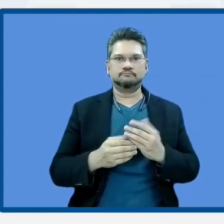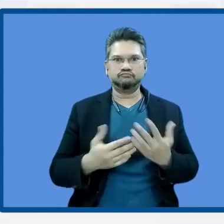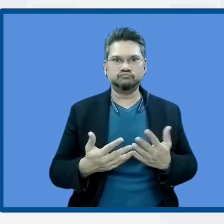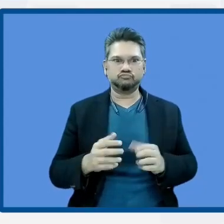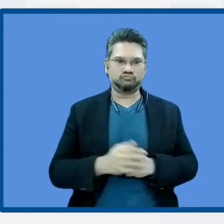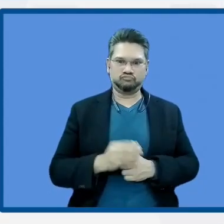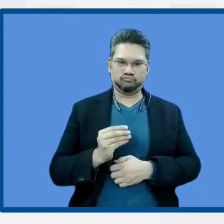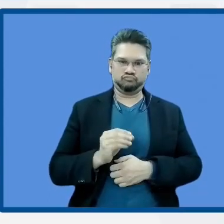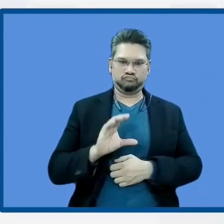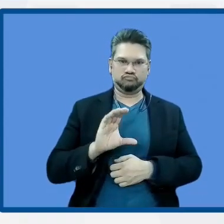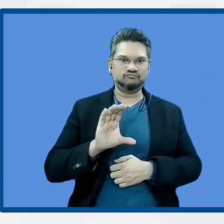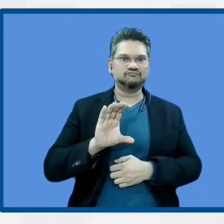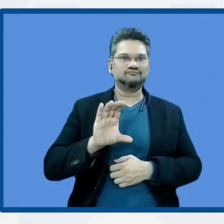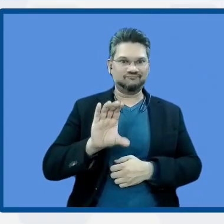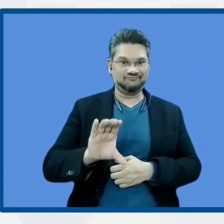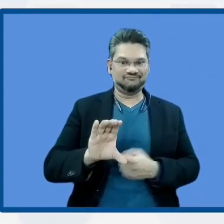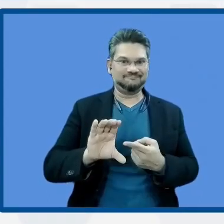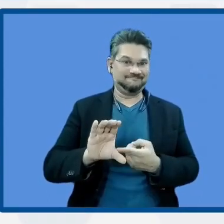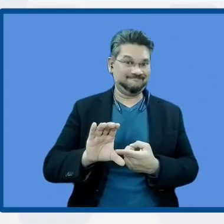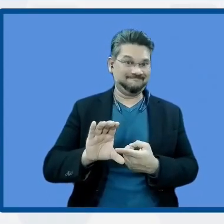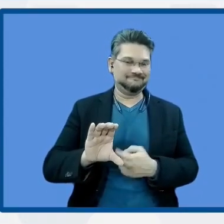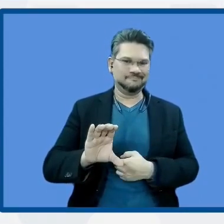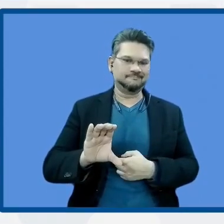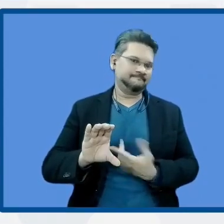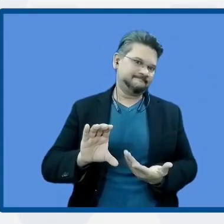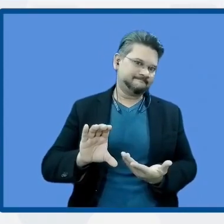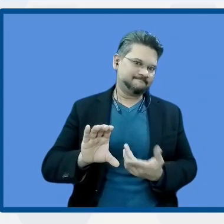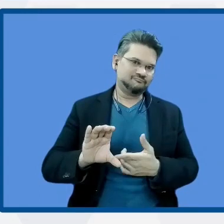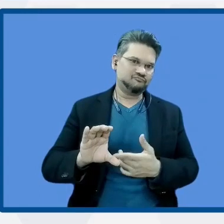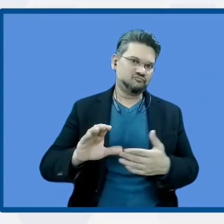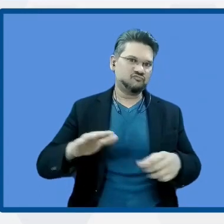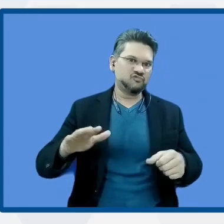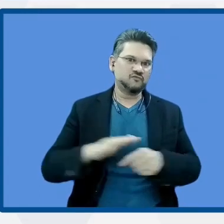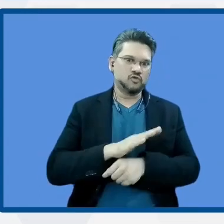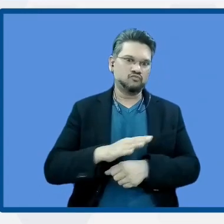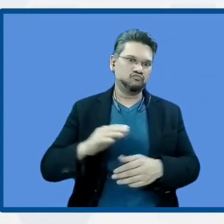that is available is not really for new investment, but to